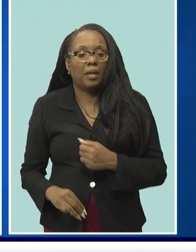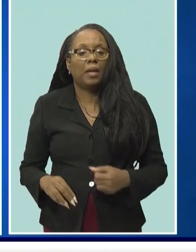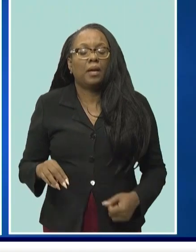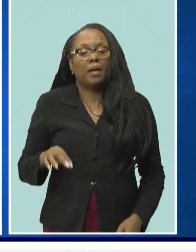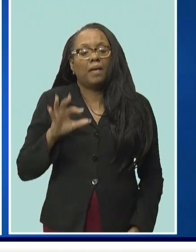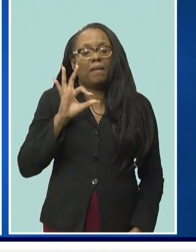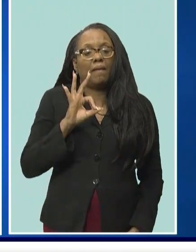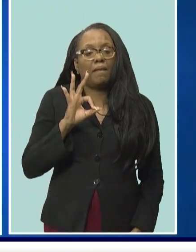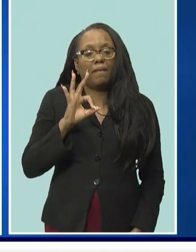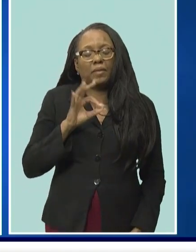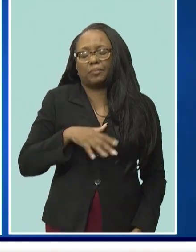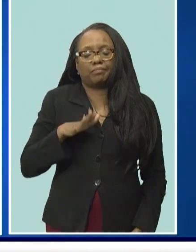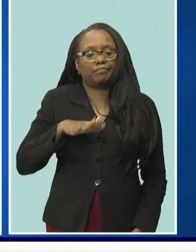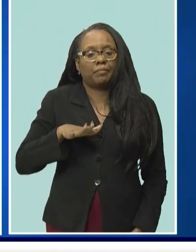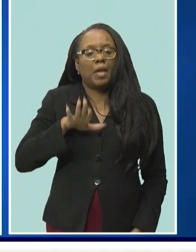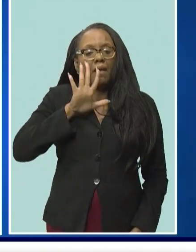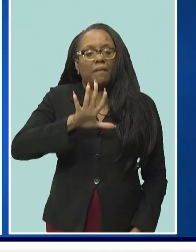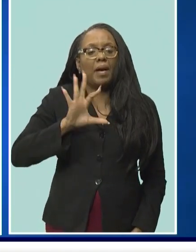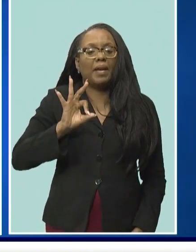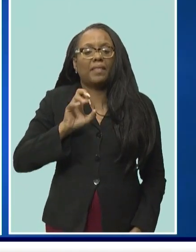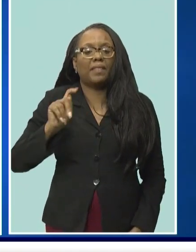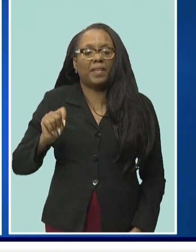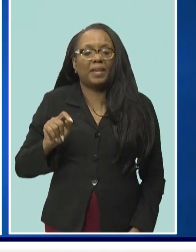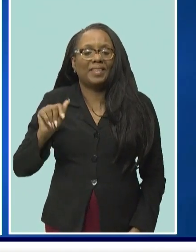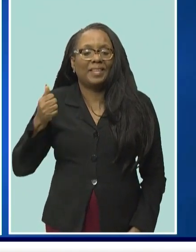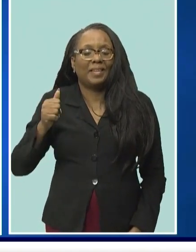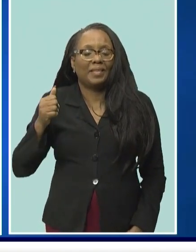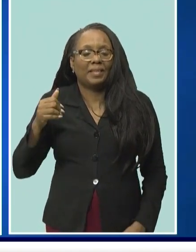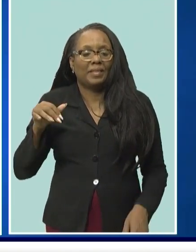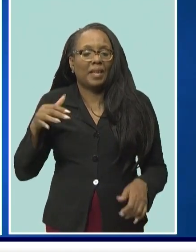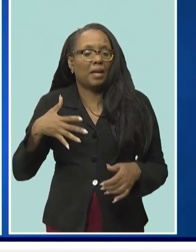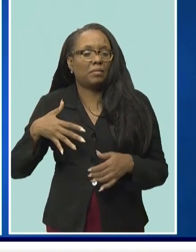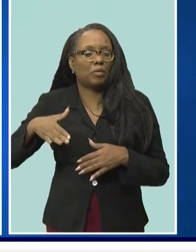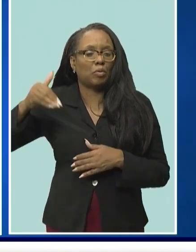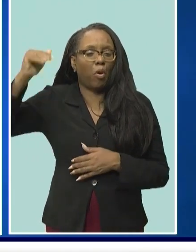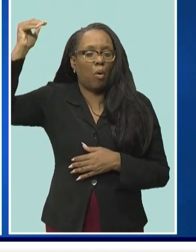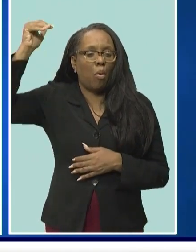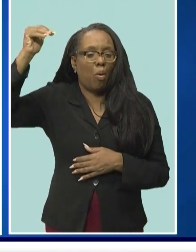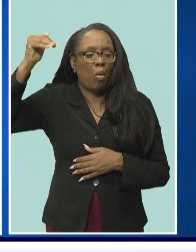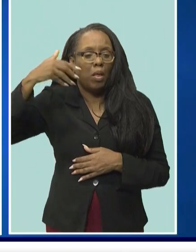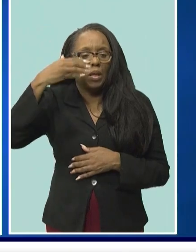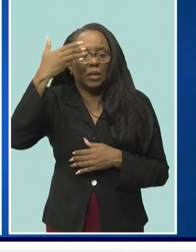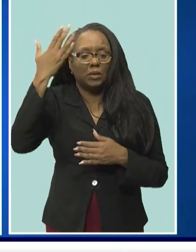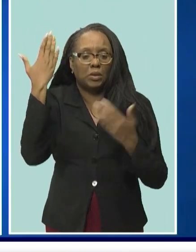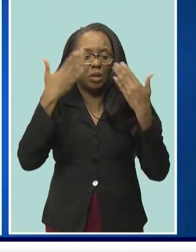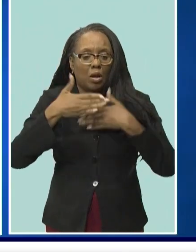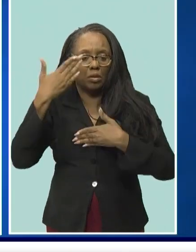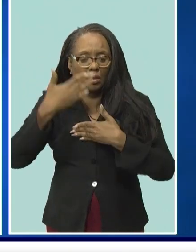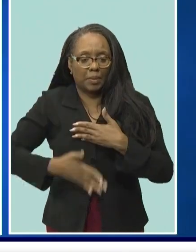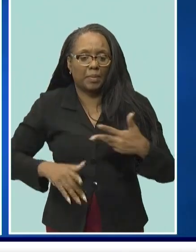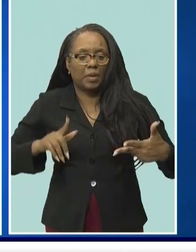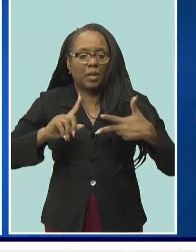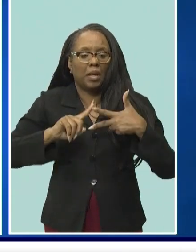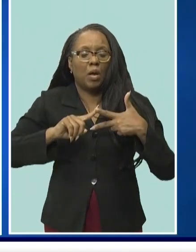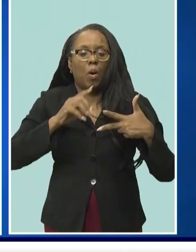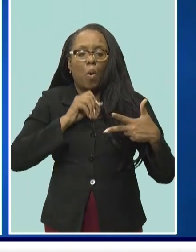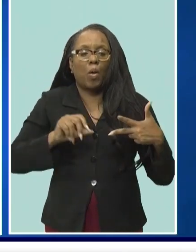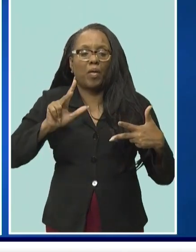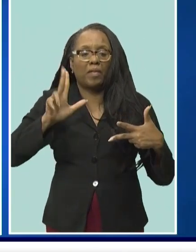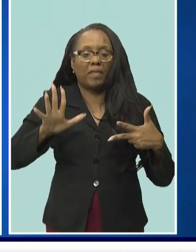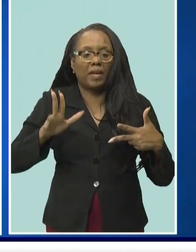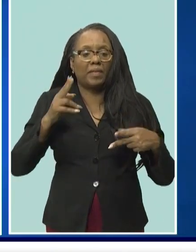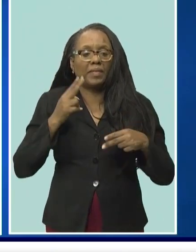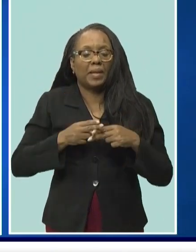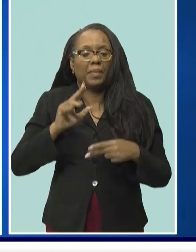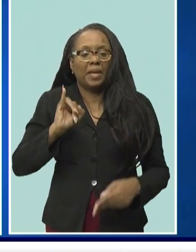10 inches tall, dark and slim. Police are also searching for 35-year-old Ian Aline Farrell, alias Cheese, whose last known